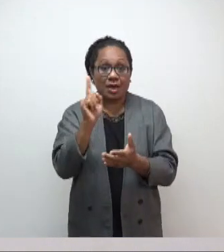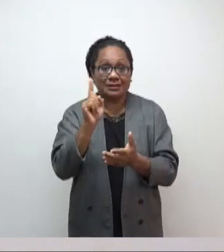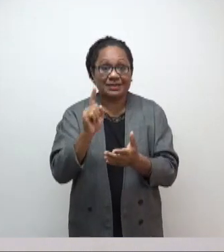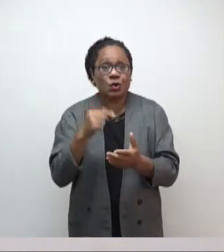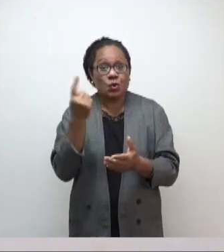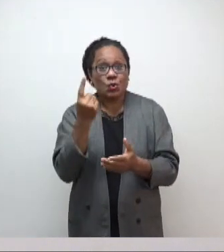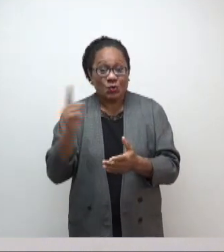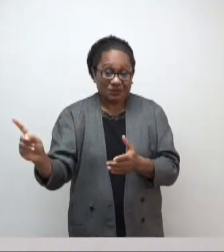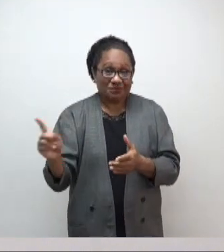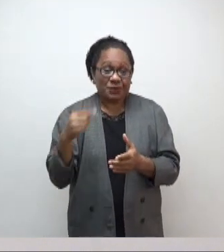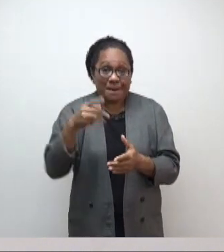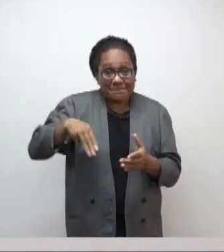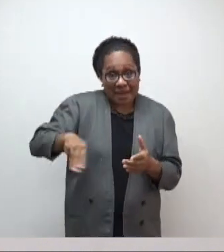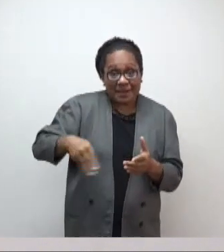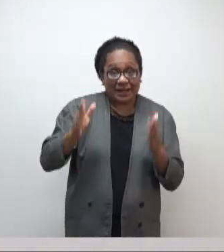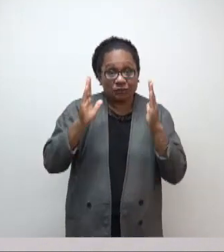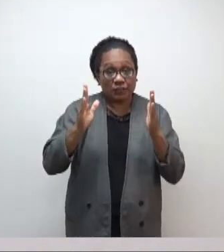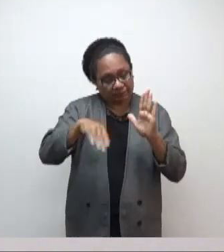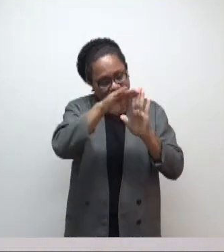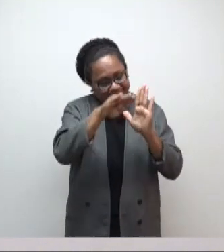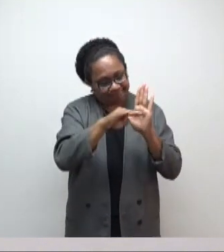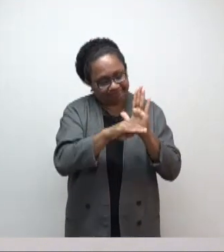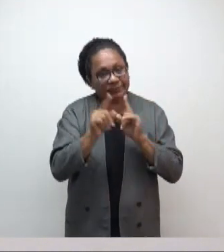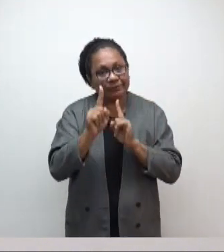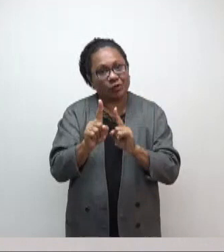are adherent to COVID-safe practices as well.